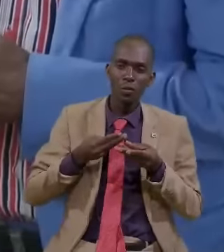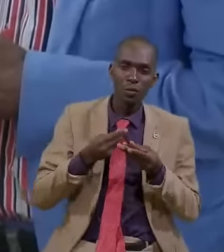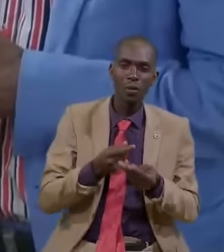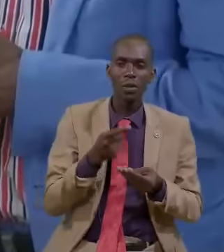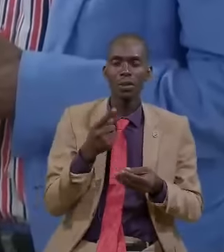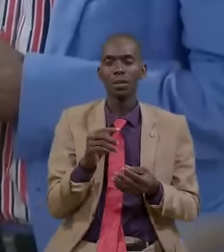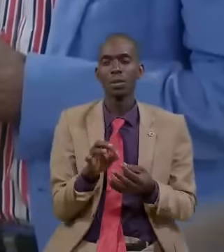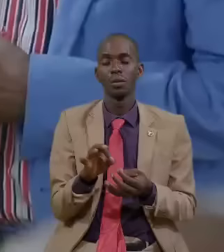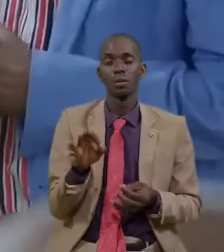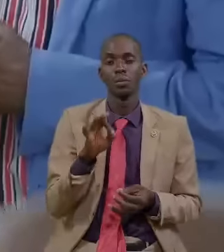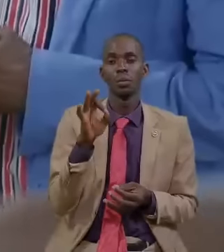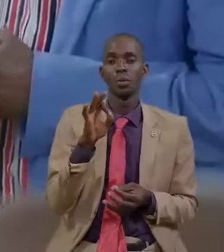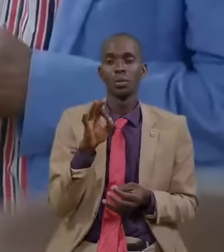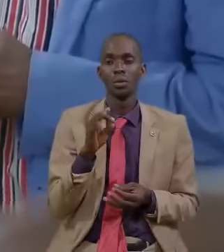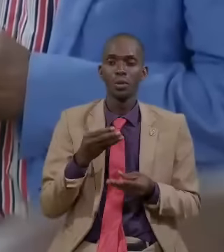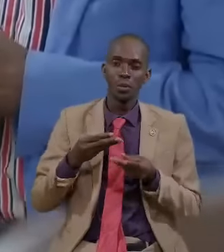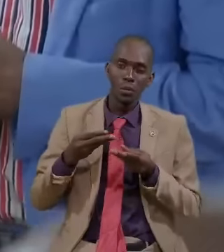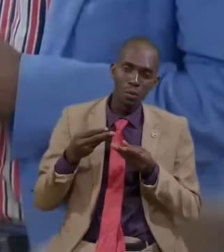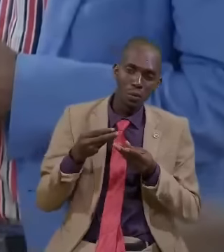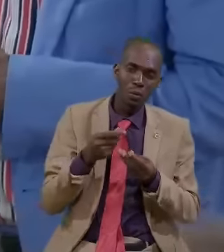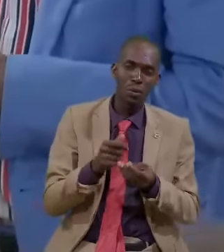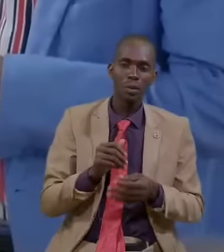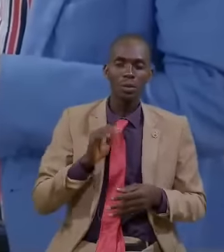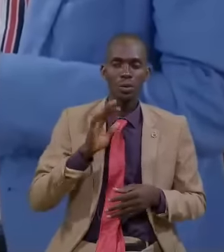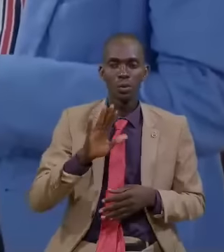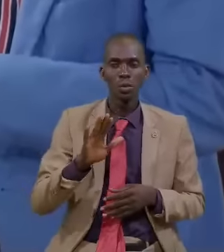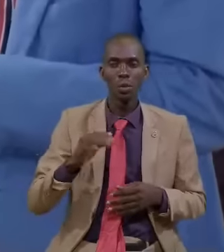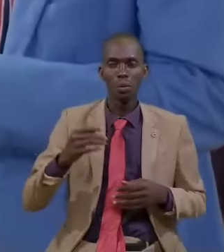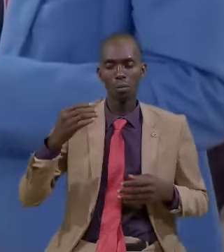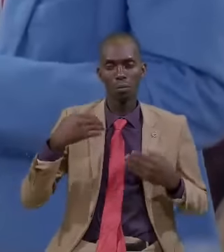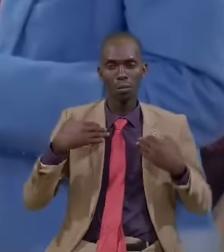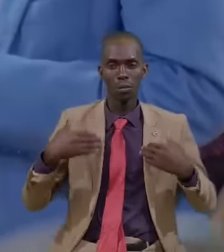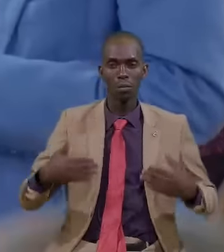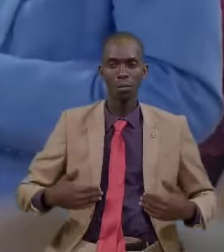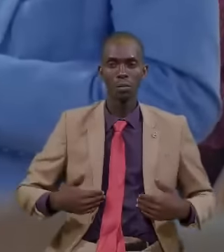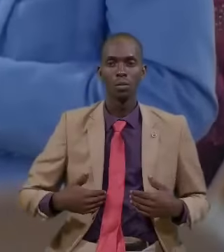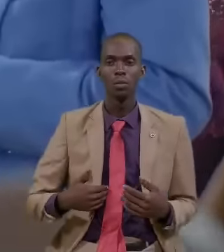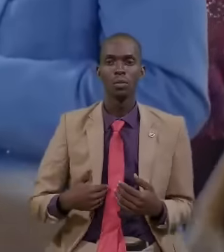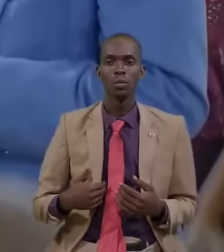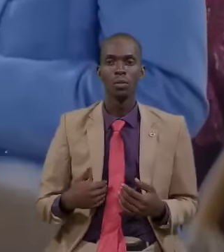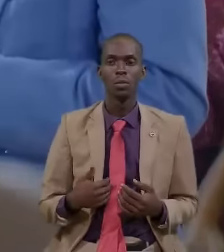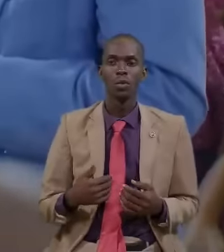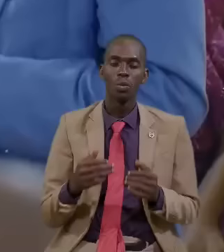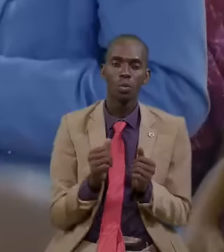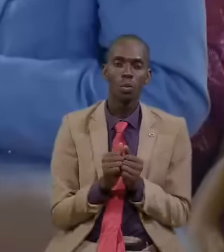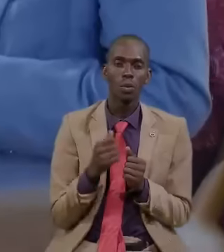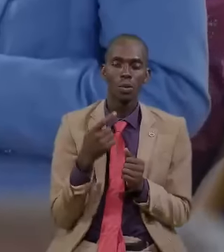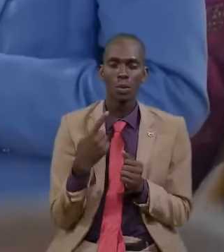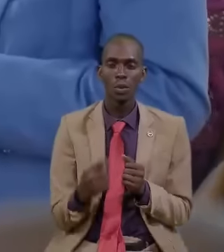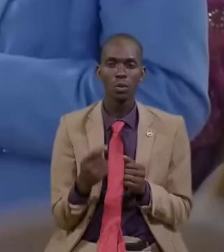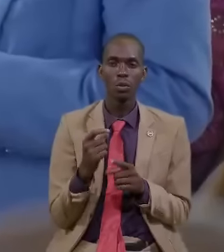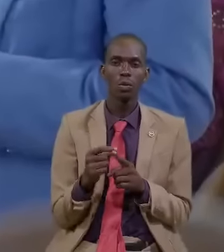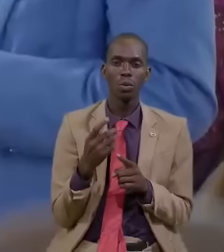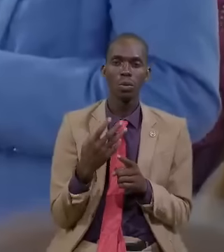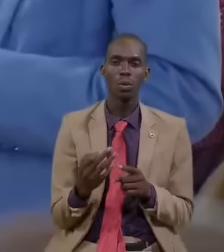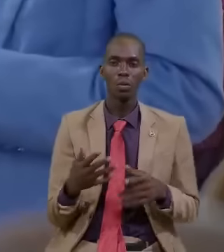feed your inner man with the word, the bread of life, the word, the water